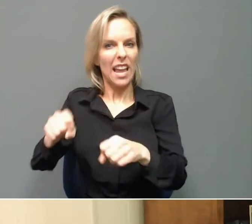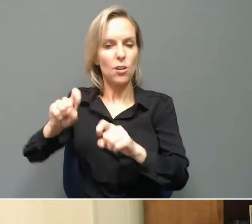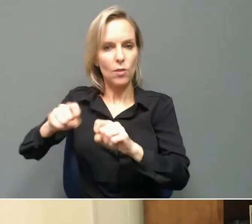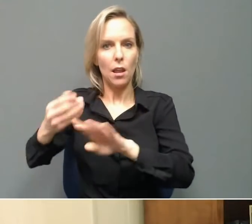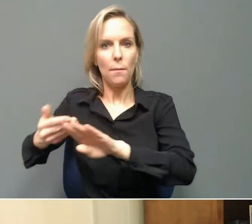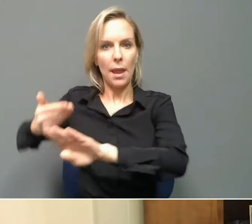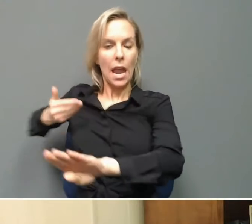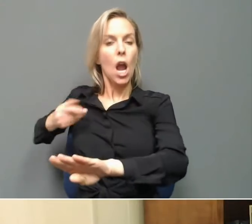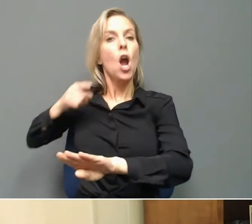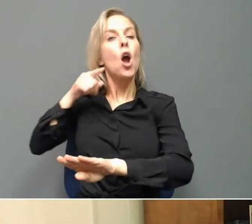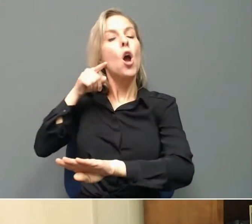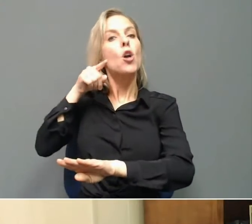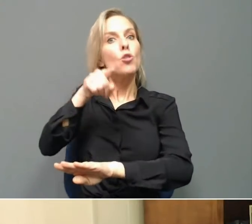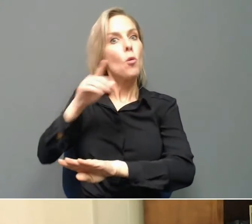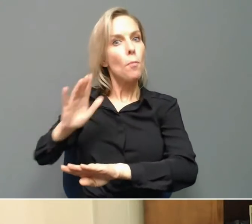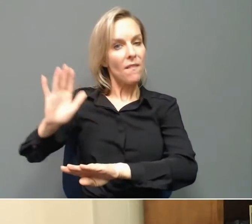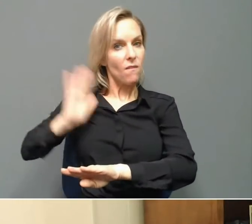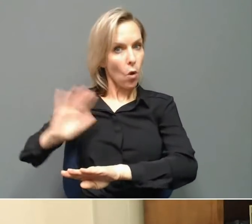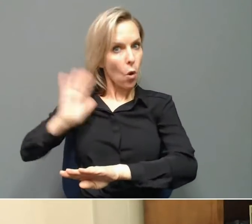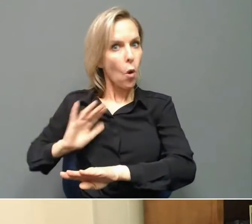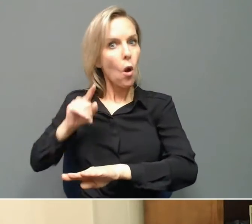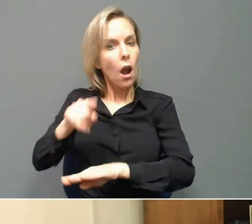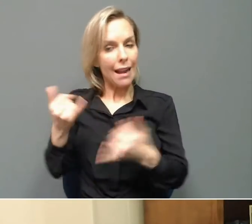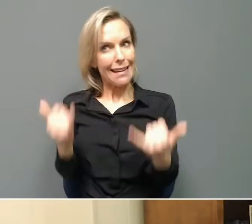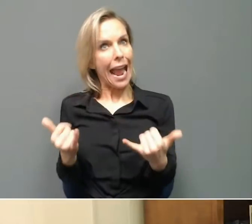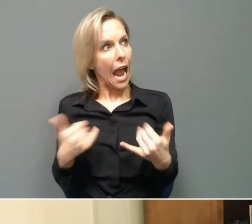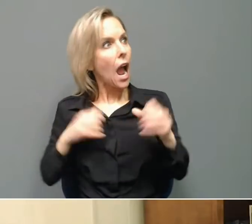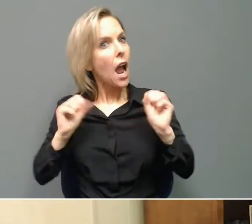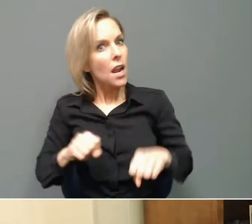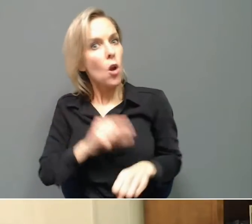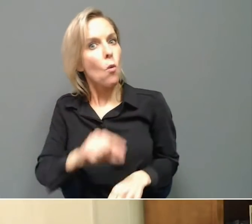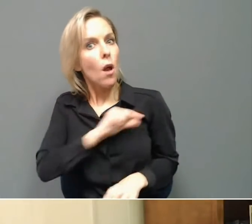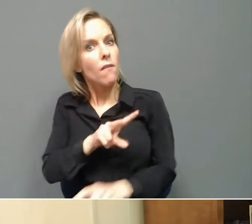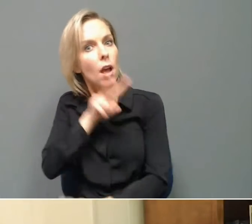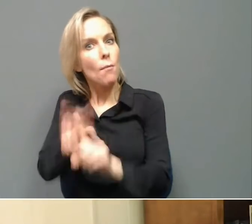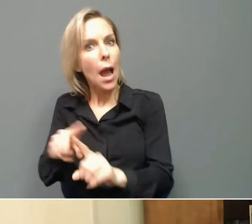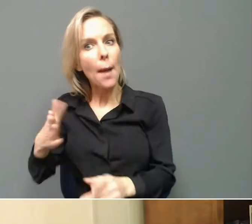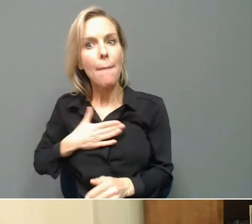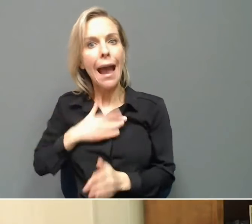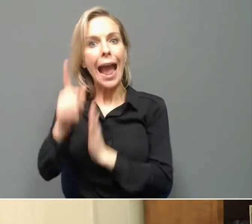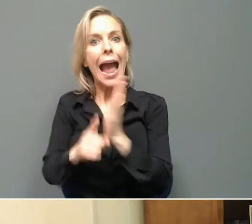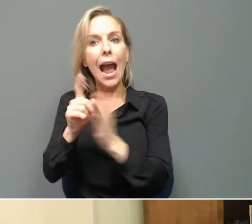you were denied at any point from the beginning of the pandemic, you will get an